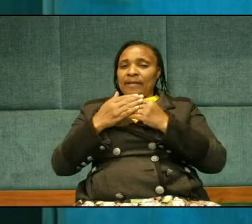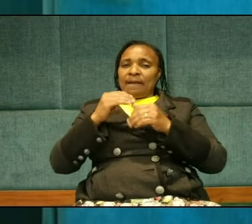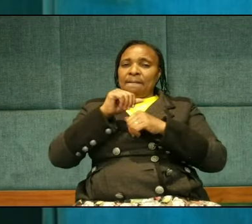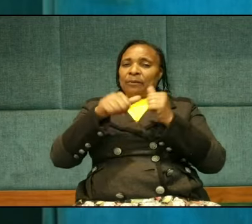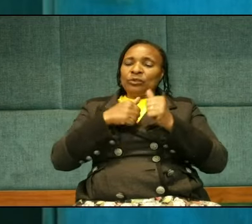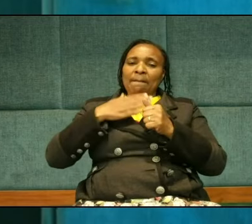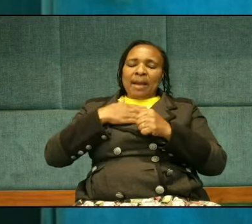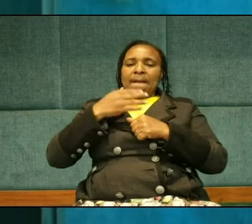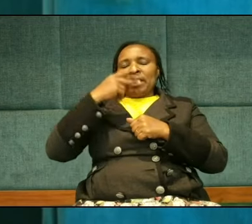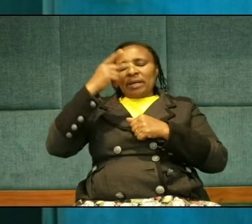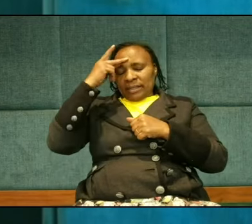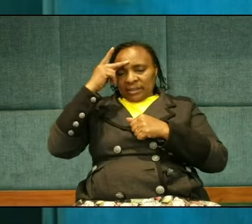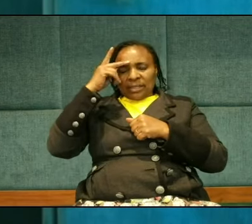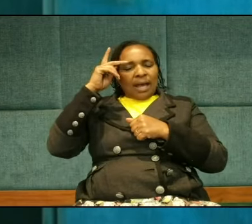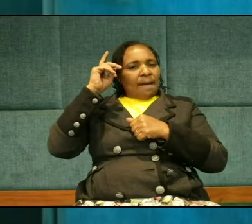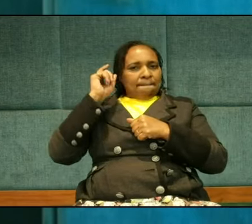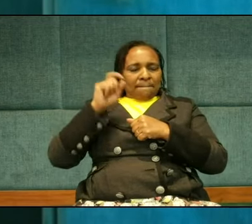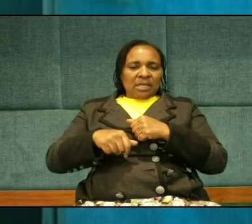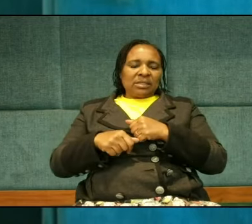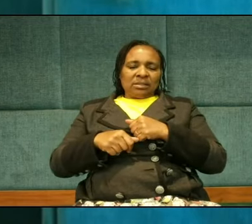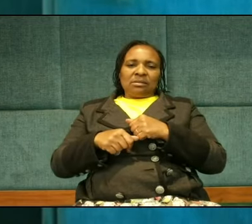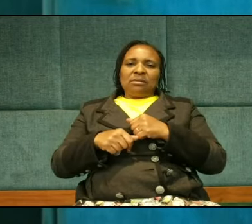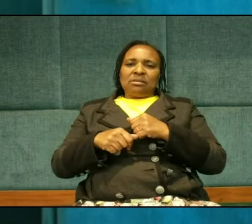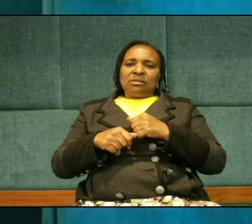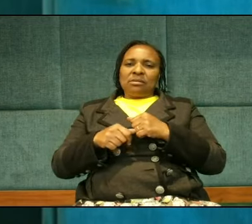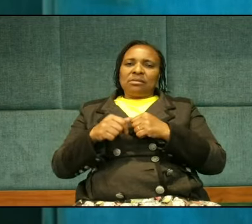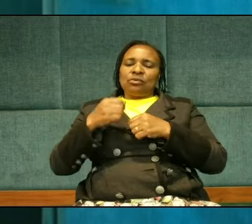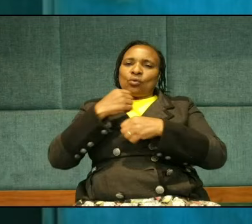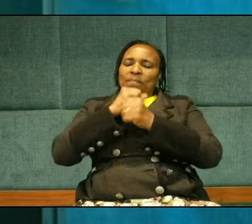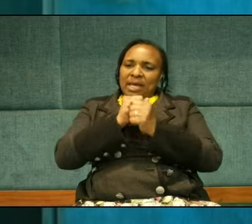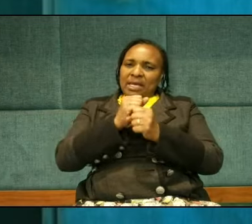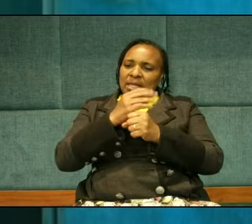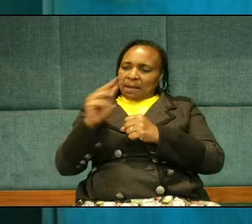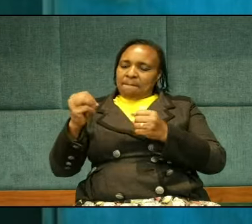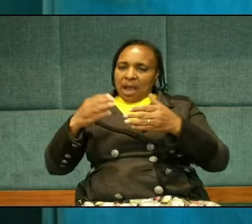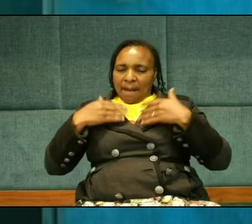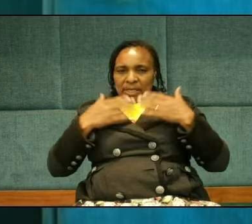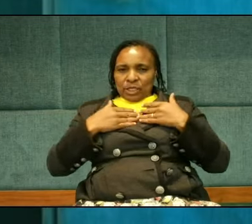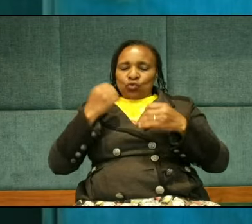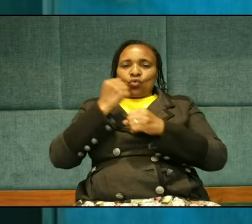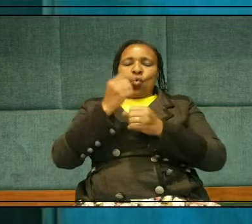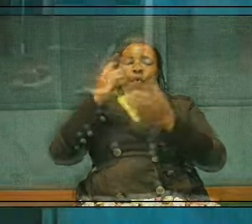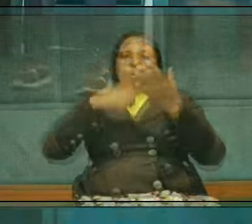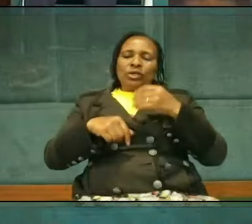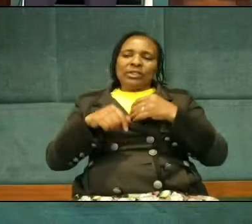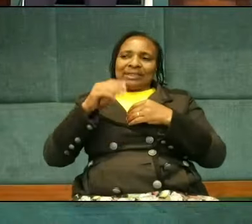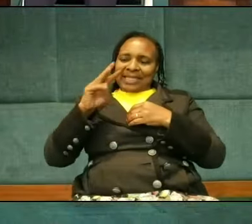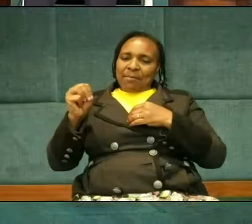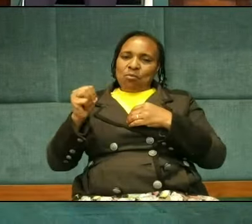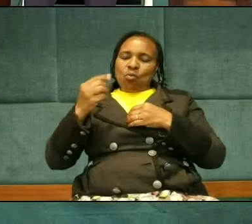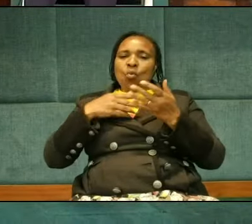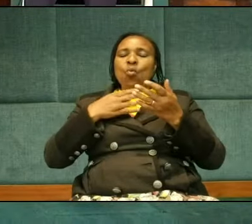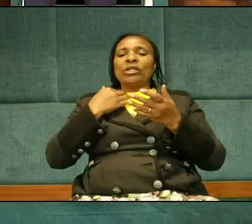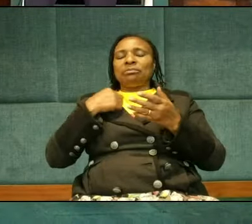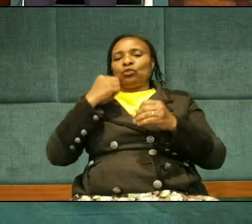parents, I ensure I make them happy by doing what they want me to do. Okay, and